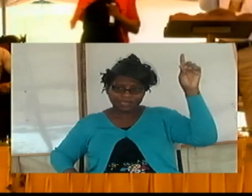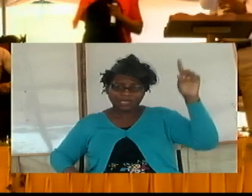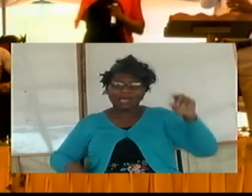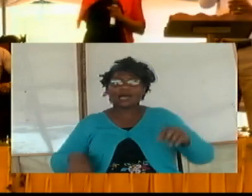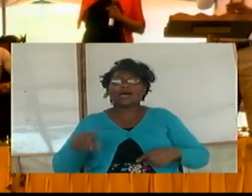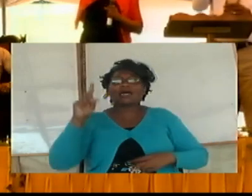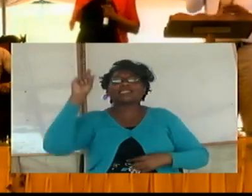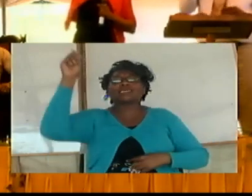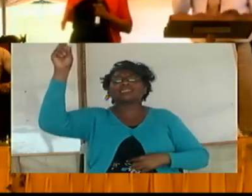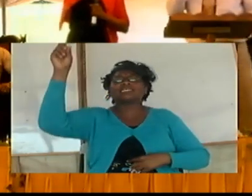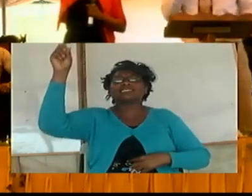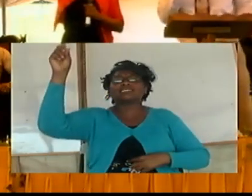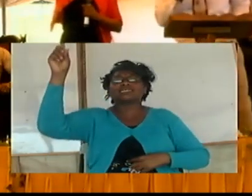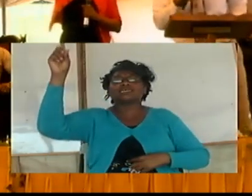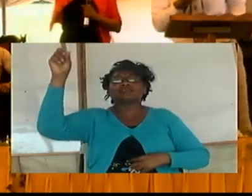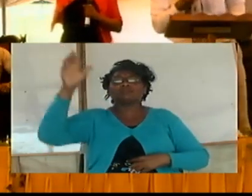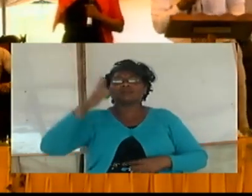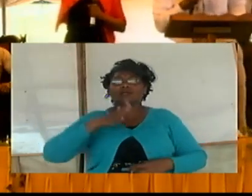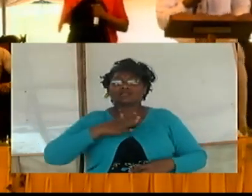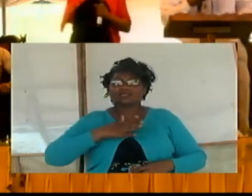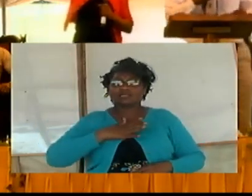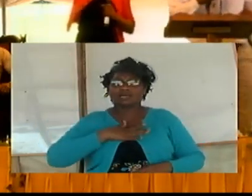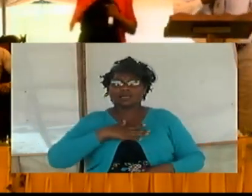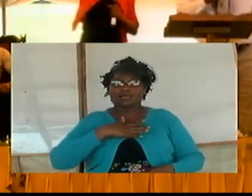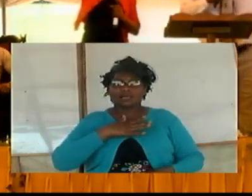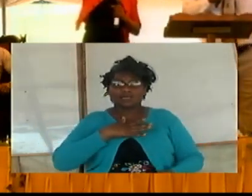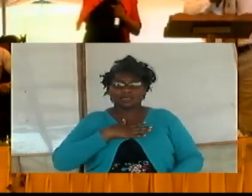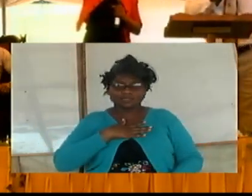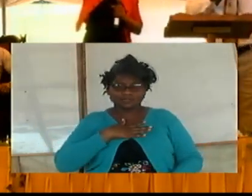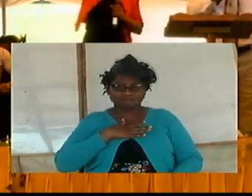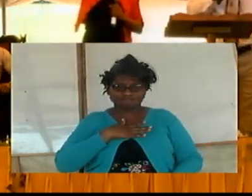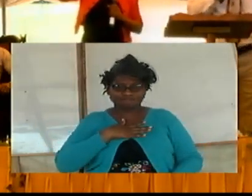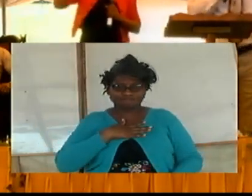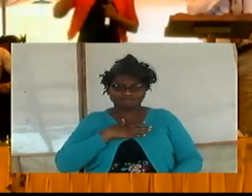he is mine.